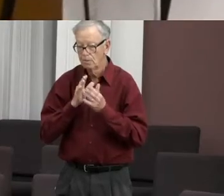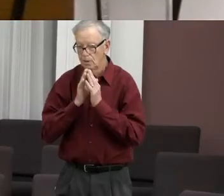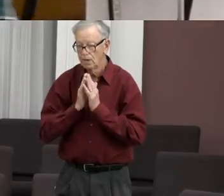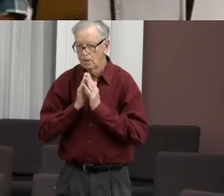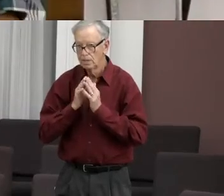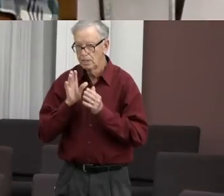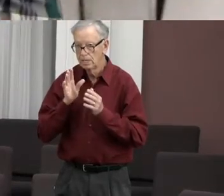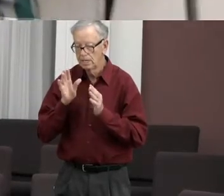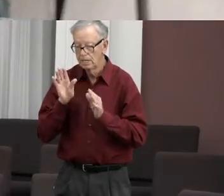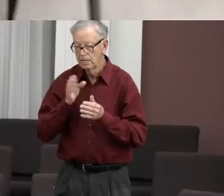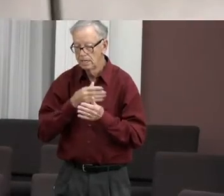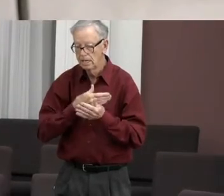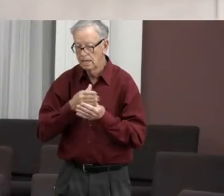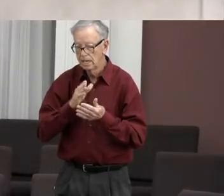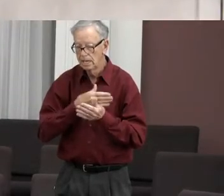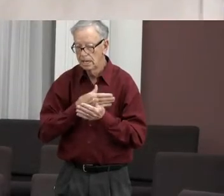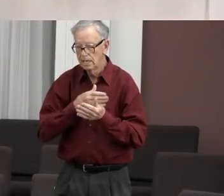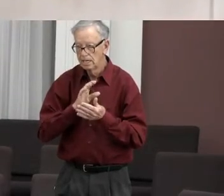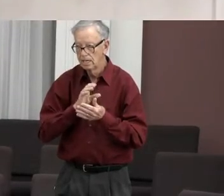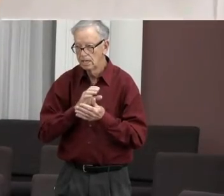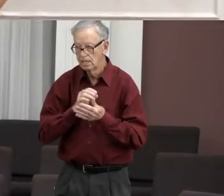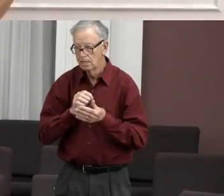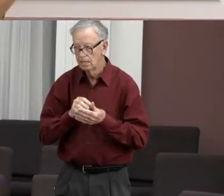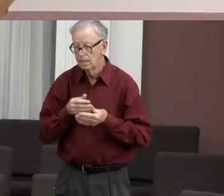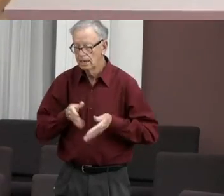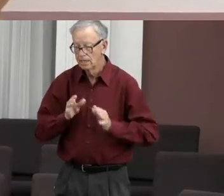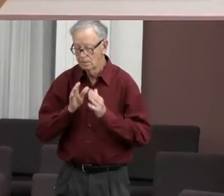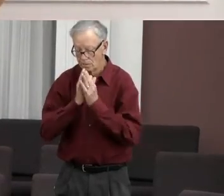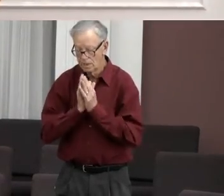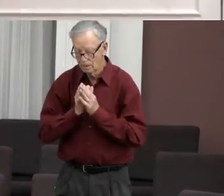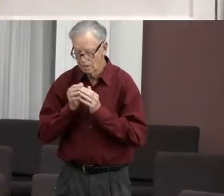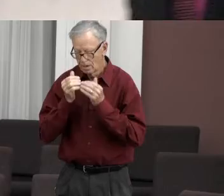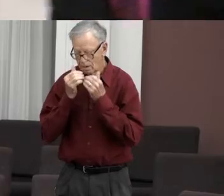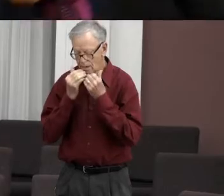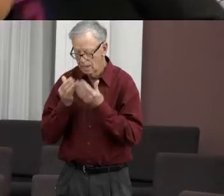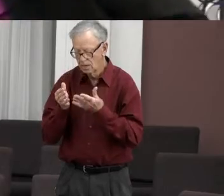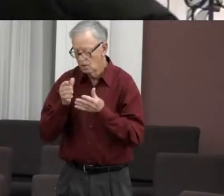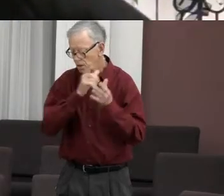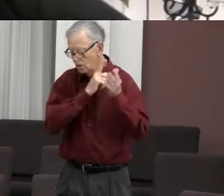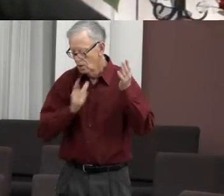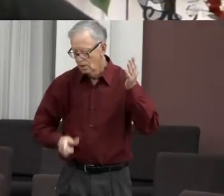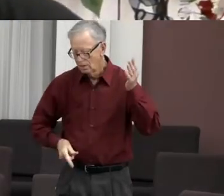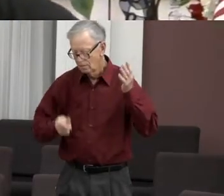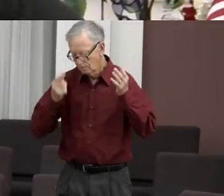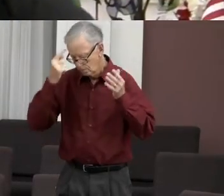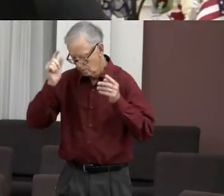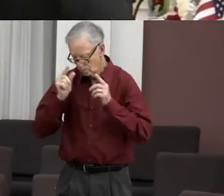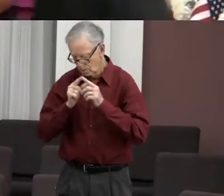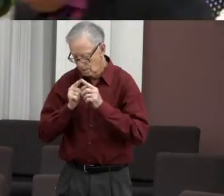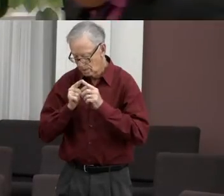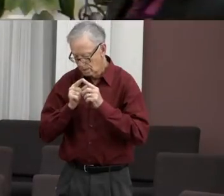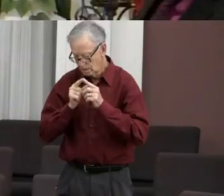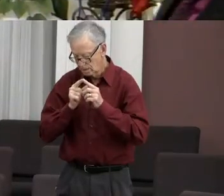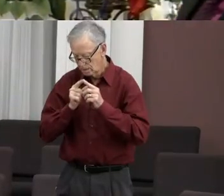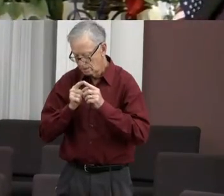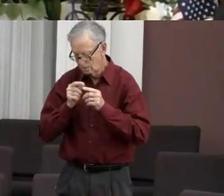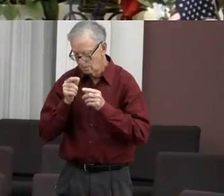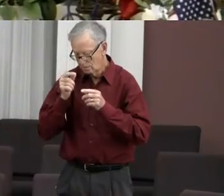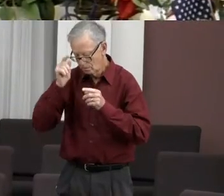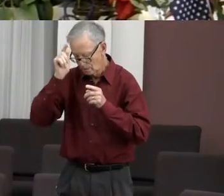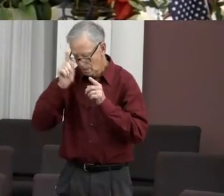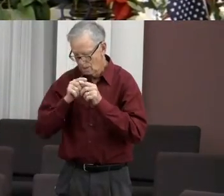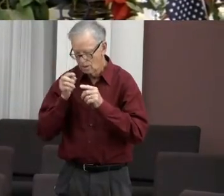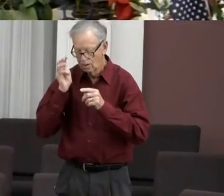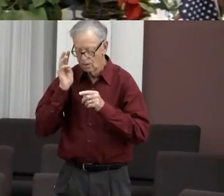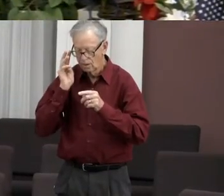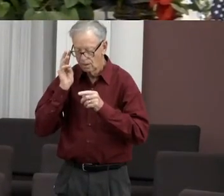go out. Let us pray. We thank you, Lord, for the words that Brother Willie shared with us this